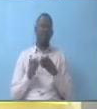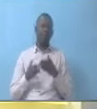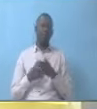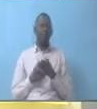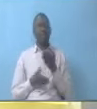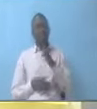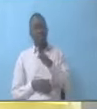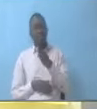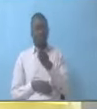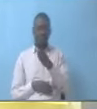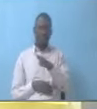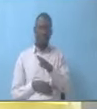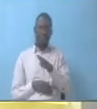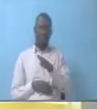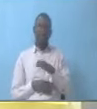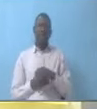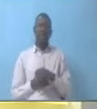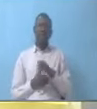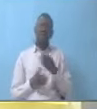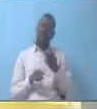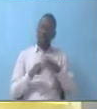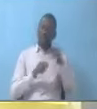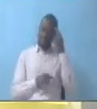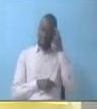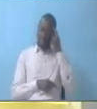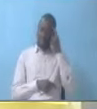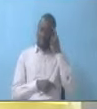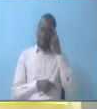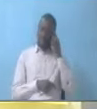The dilemma was either to go on,